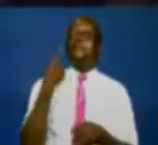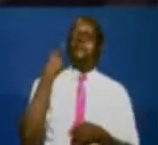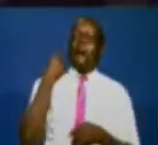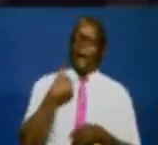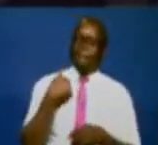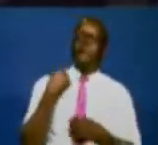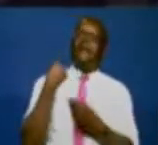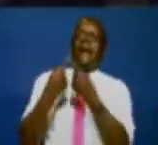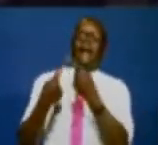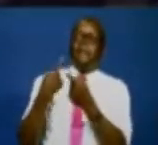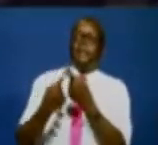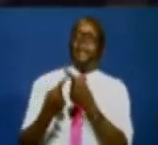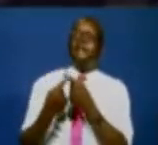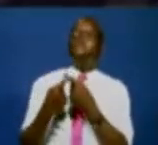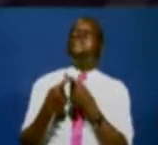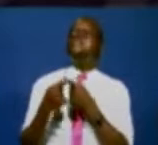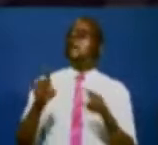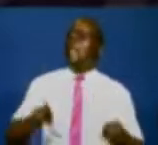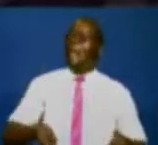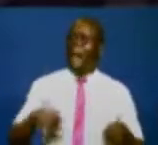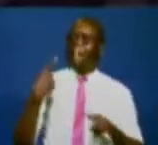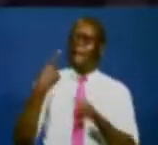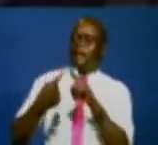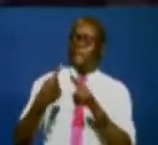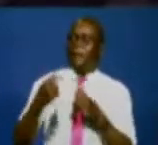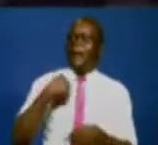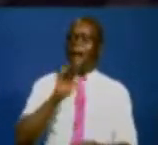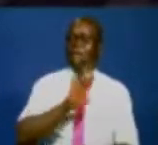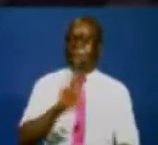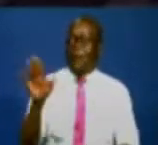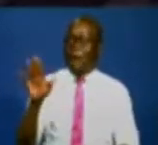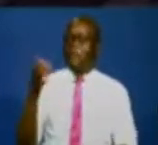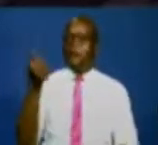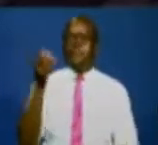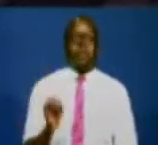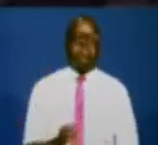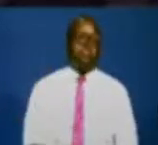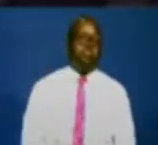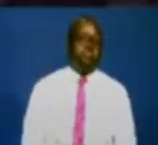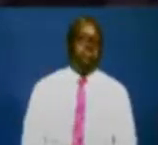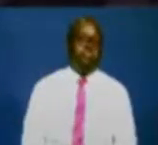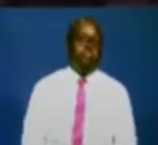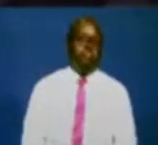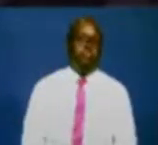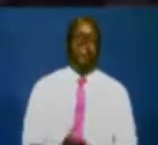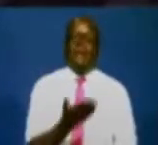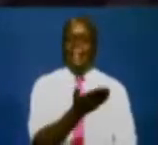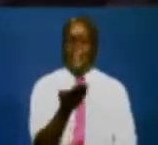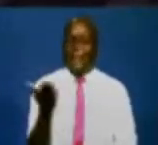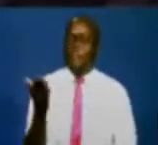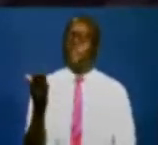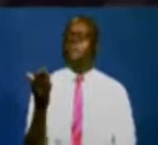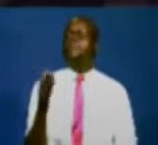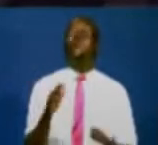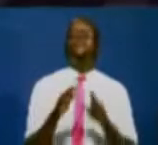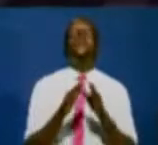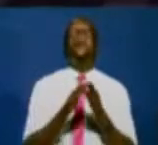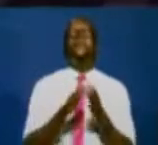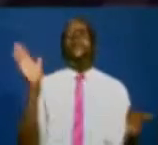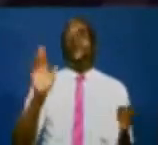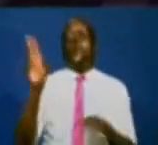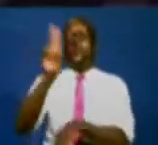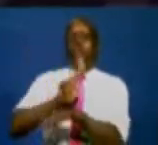experiences, live experience, Mr. Speaker. And Mr. Speaker, they will be of great